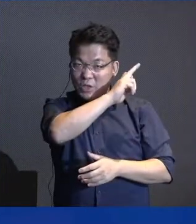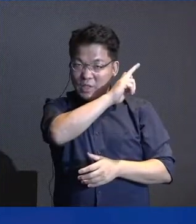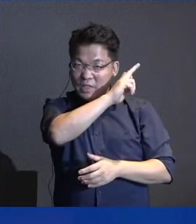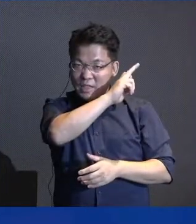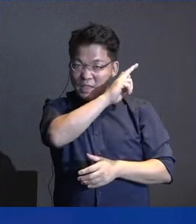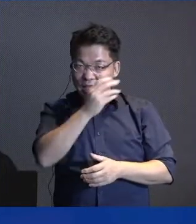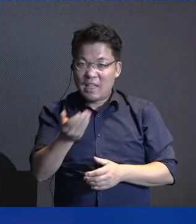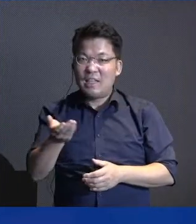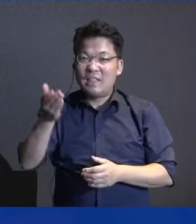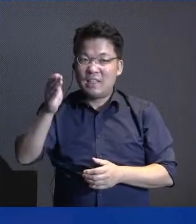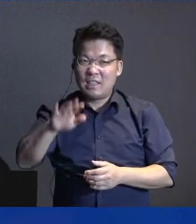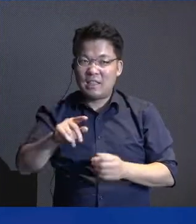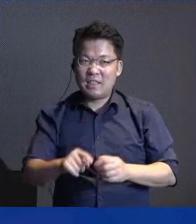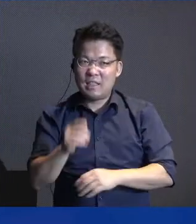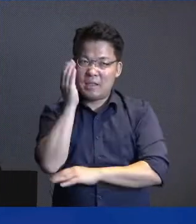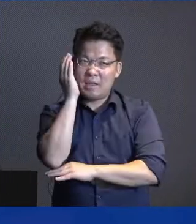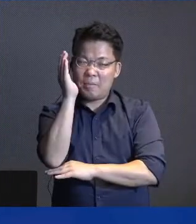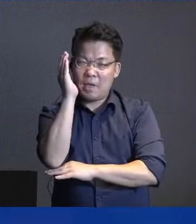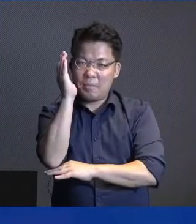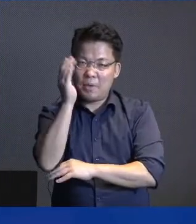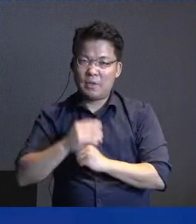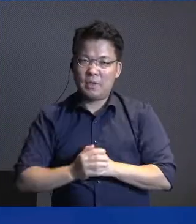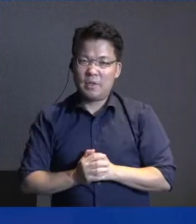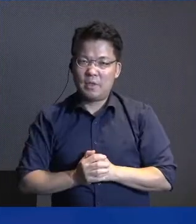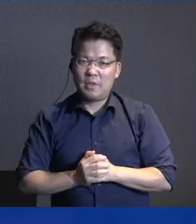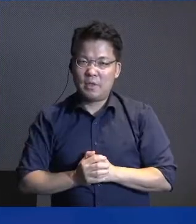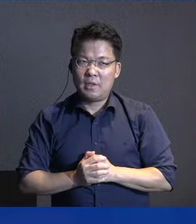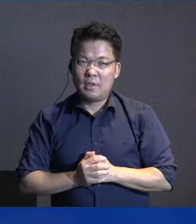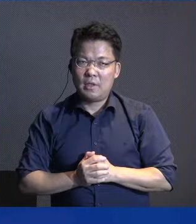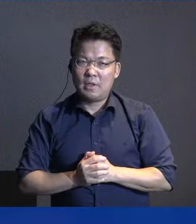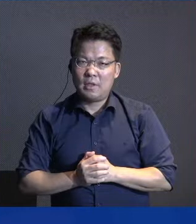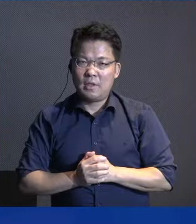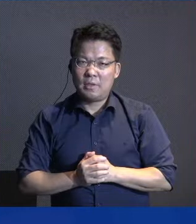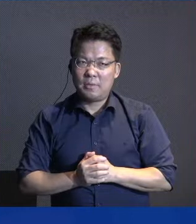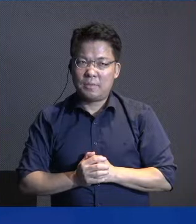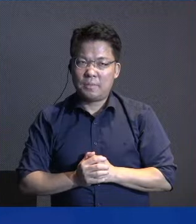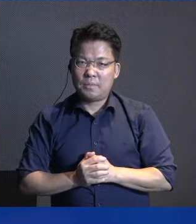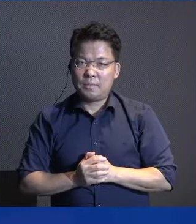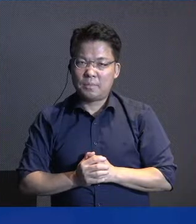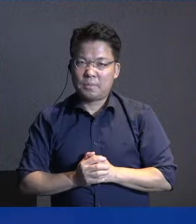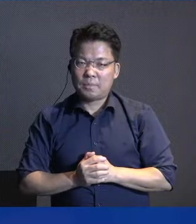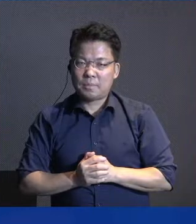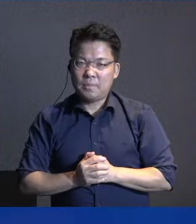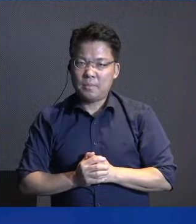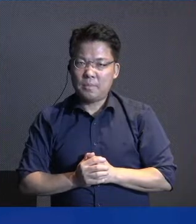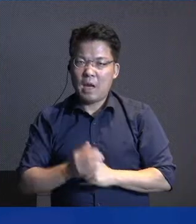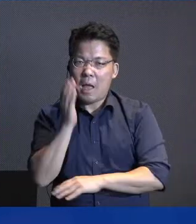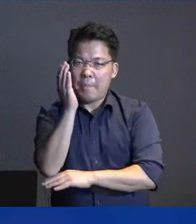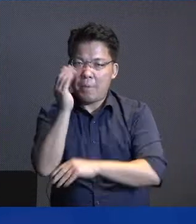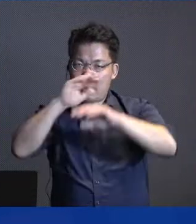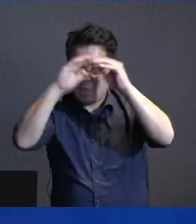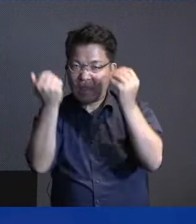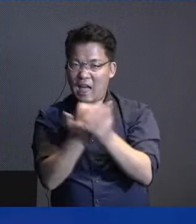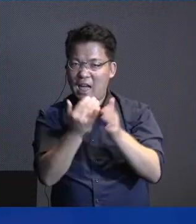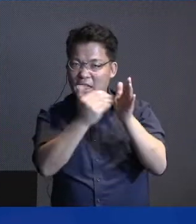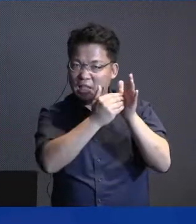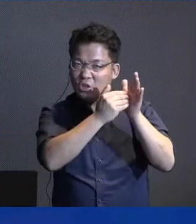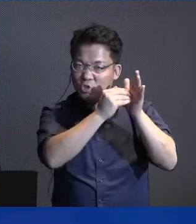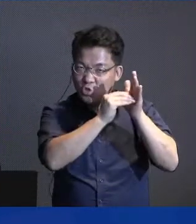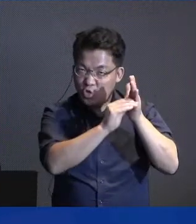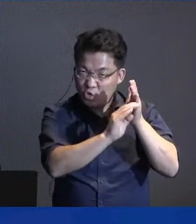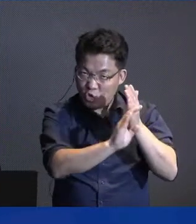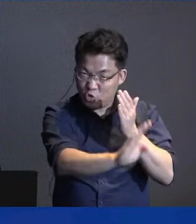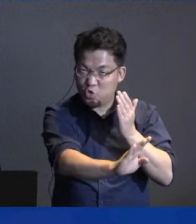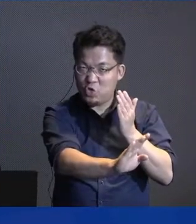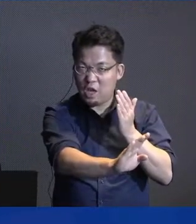for a while and leave. So I'll be really happy if I can take the questions at the end of my presentation, and I'll be happy